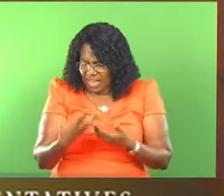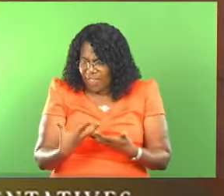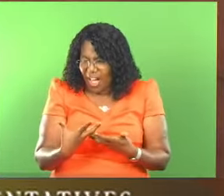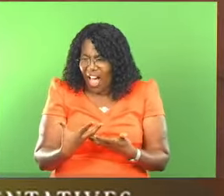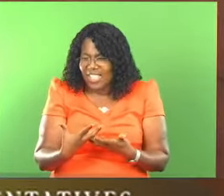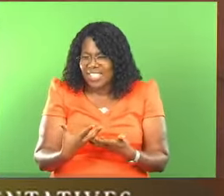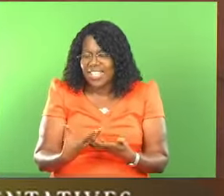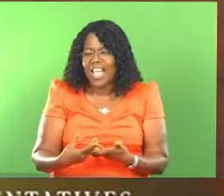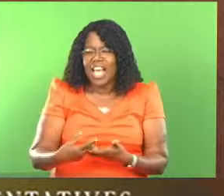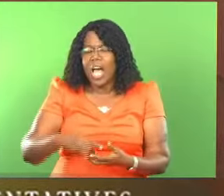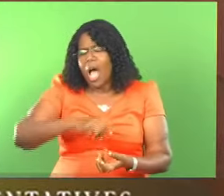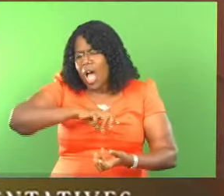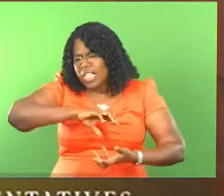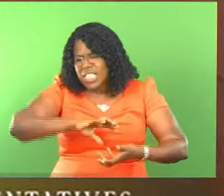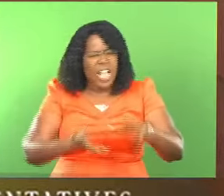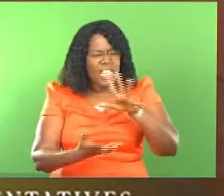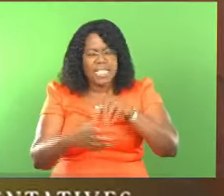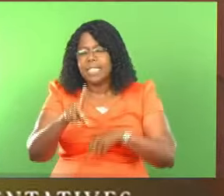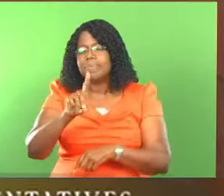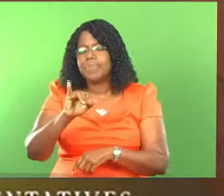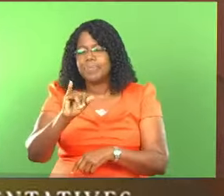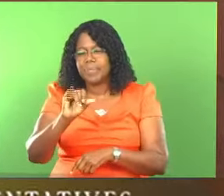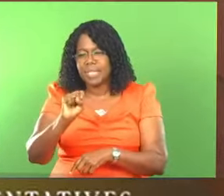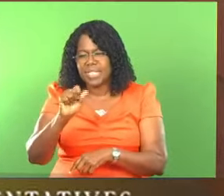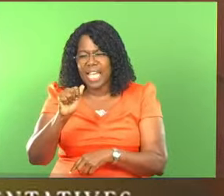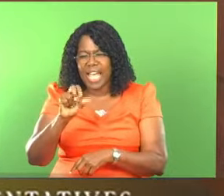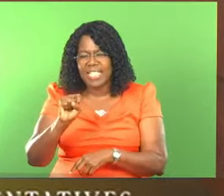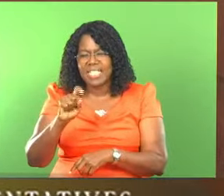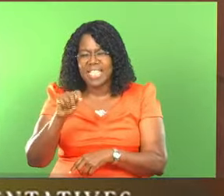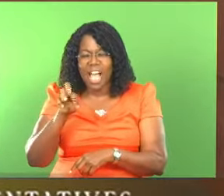our national emergency response.